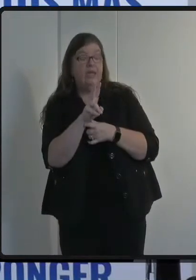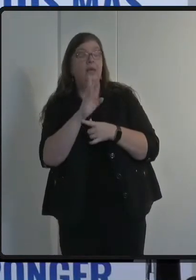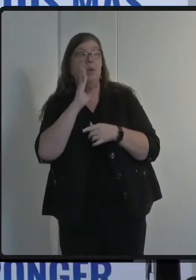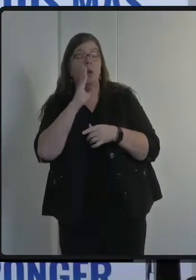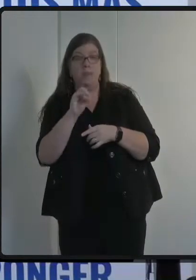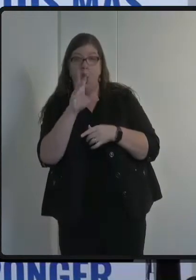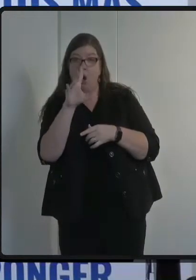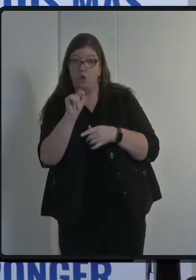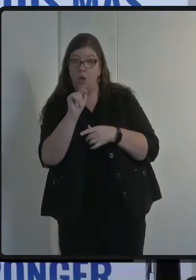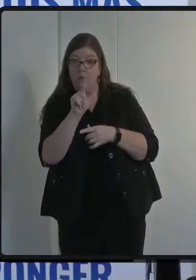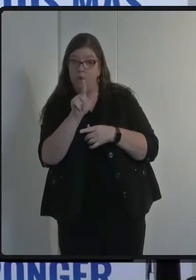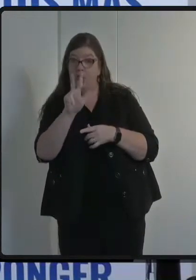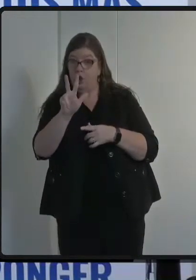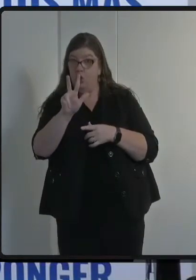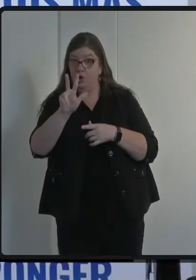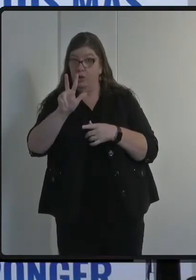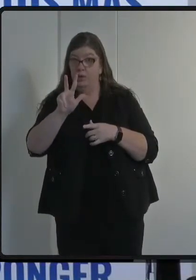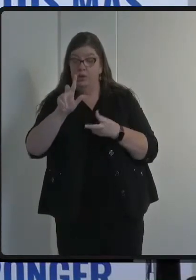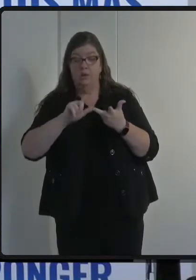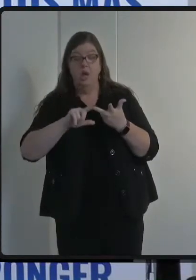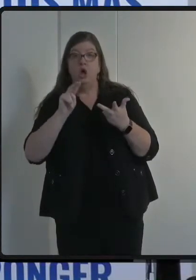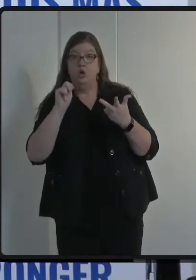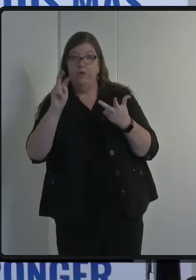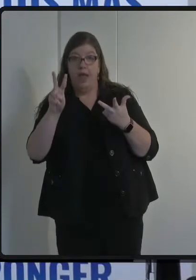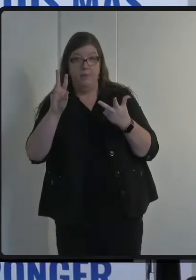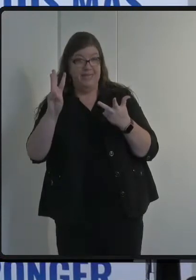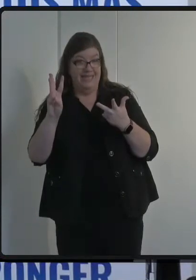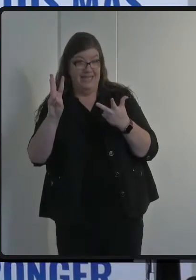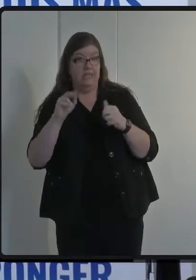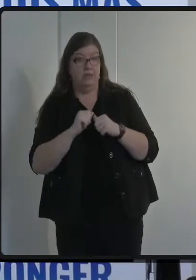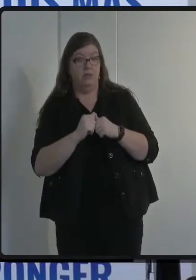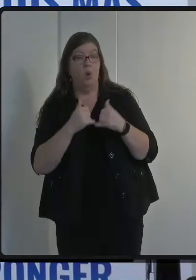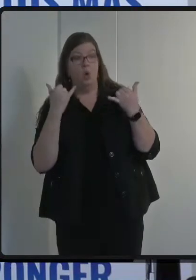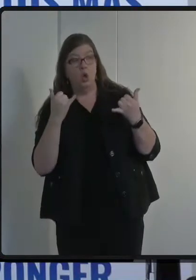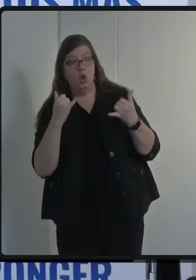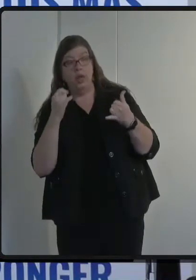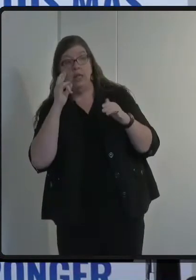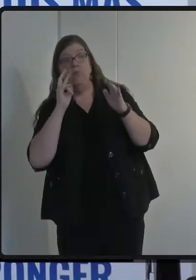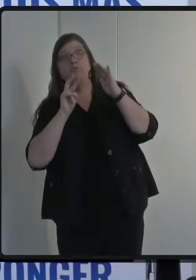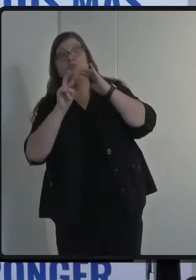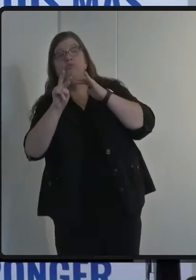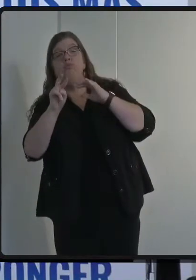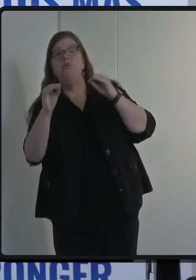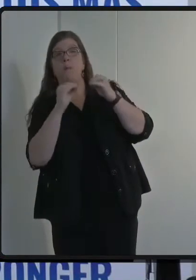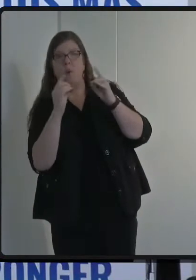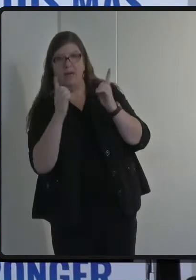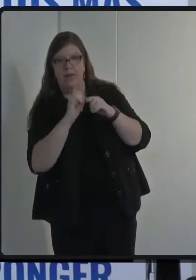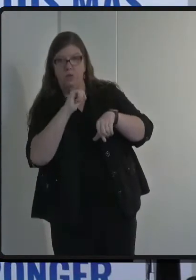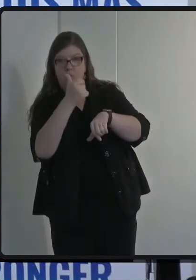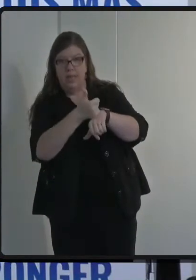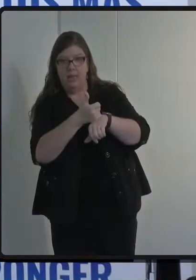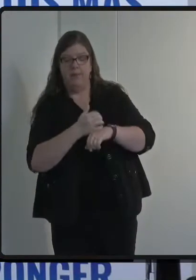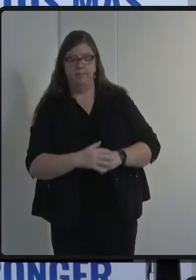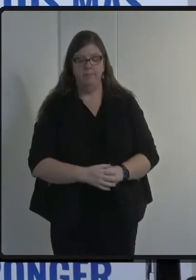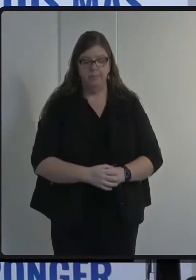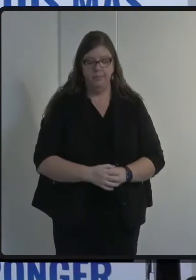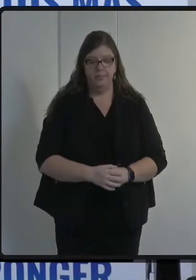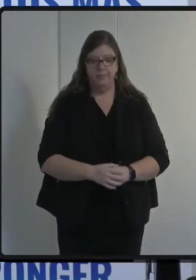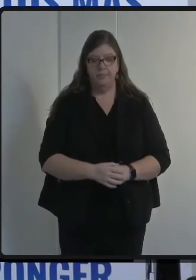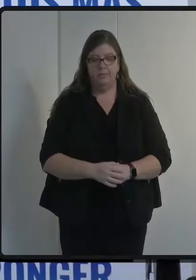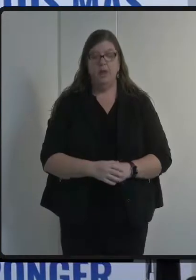on October 23rd and November 6th, and we are currently looking into more dates. Also, I'd like to